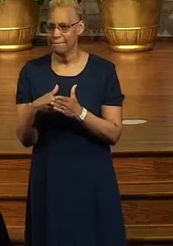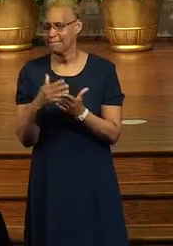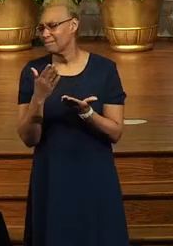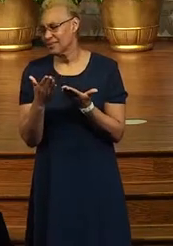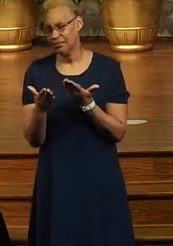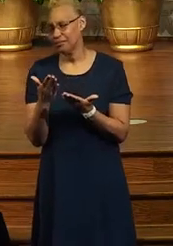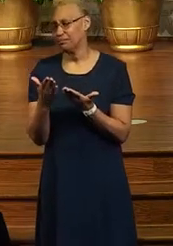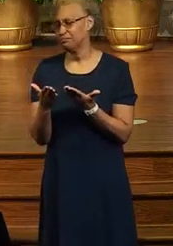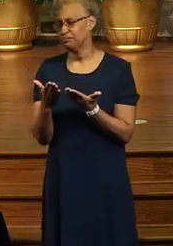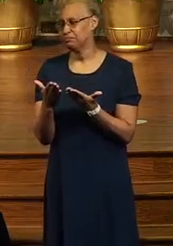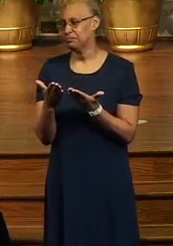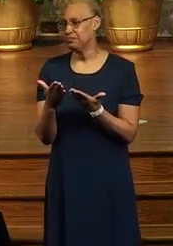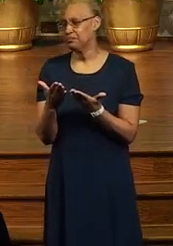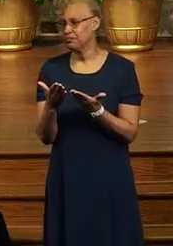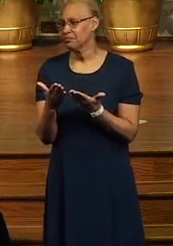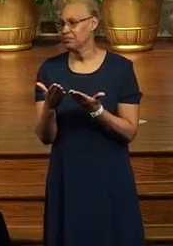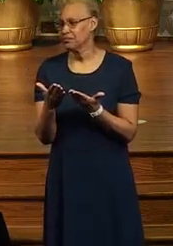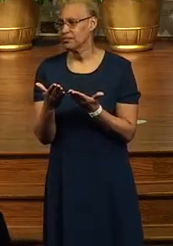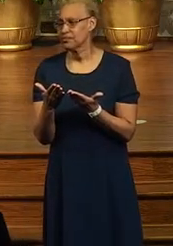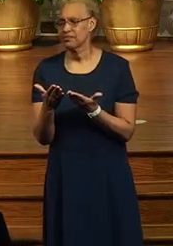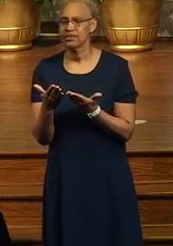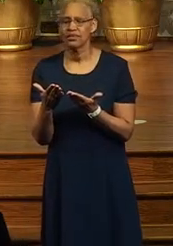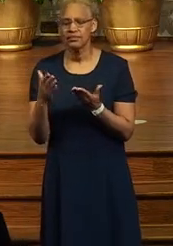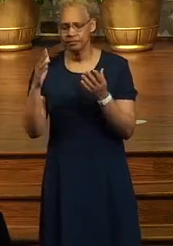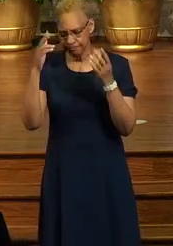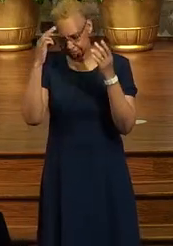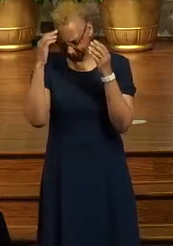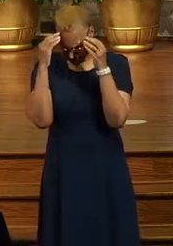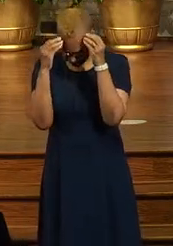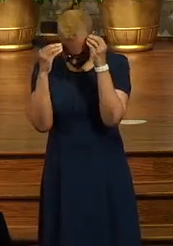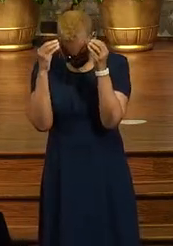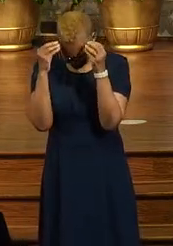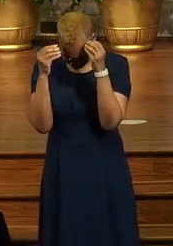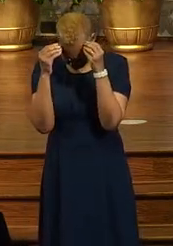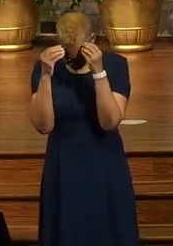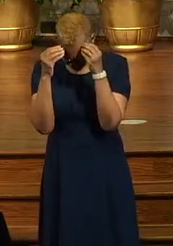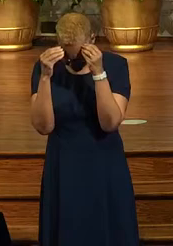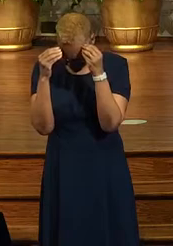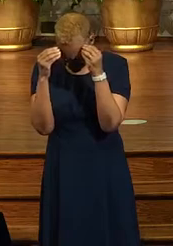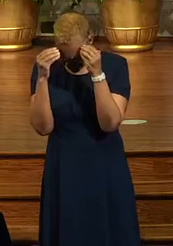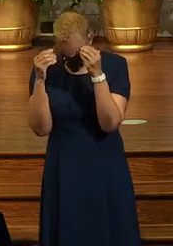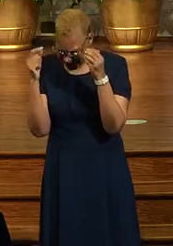maybe, you're saying, I need to be cleaned all over.